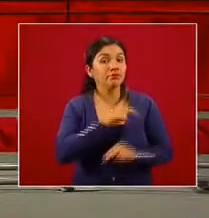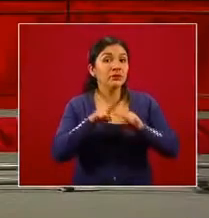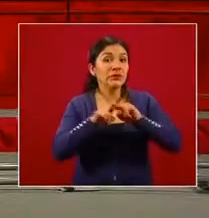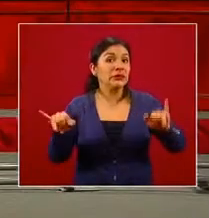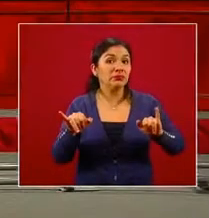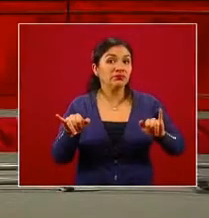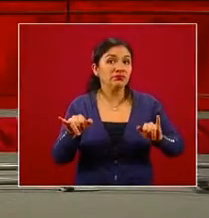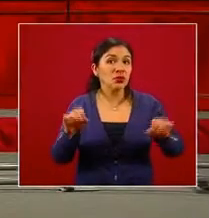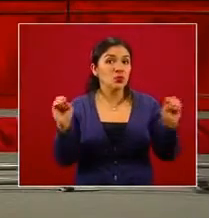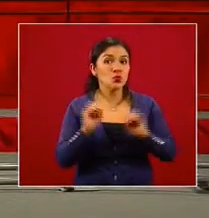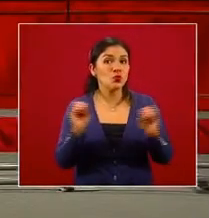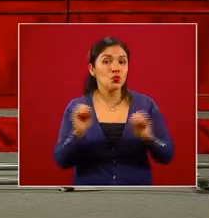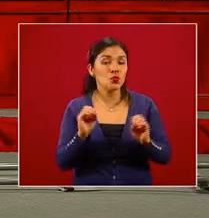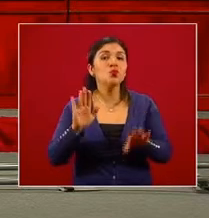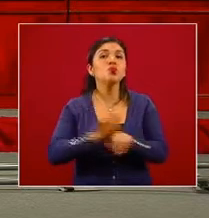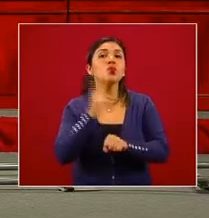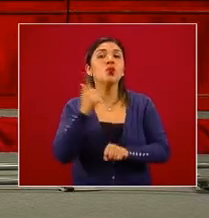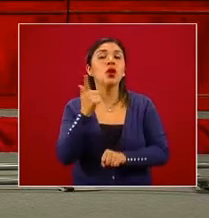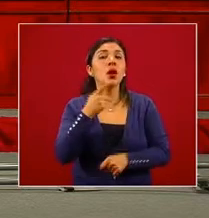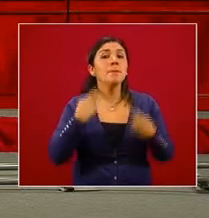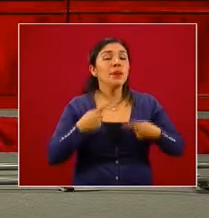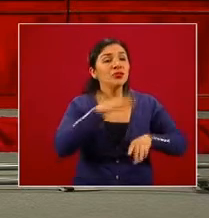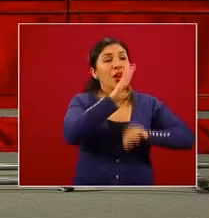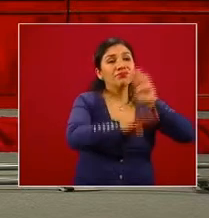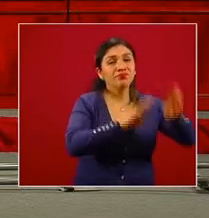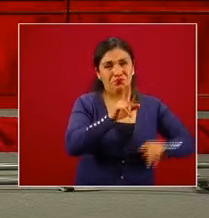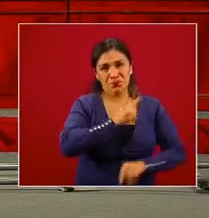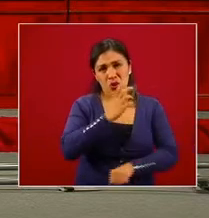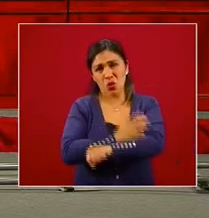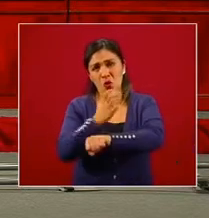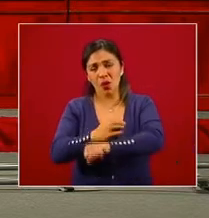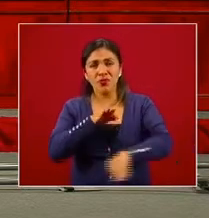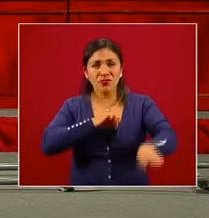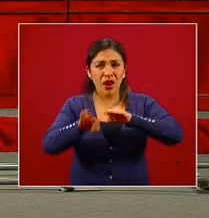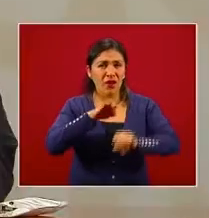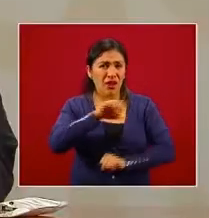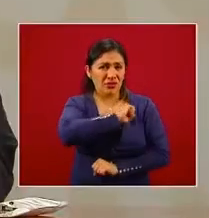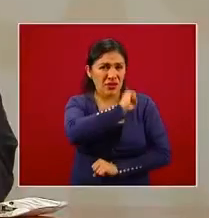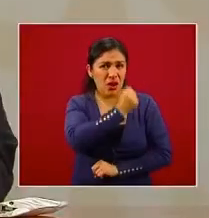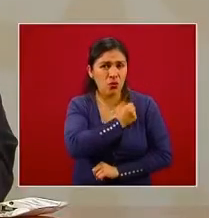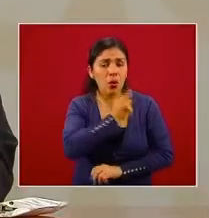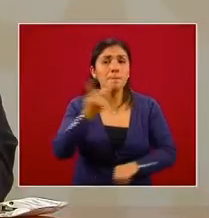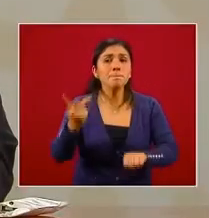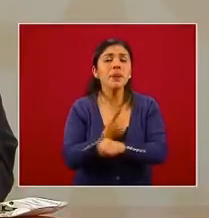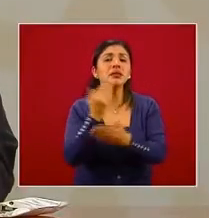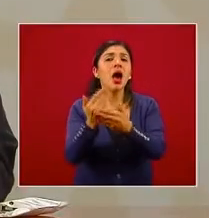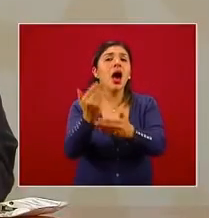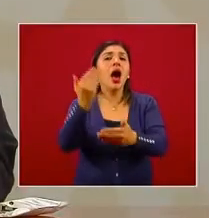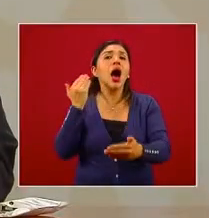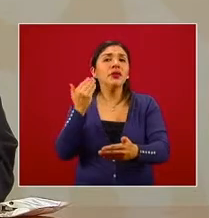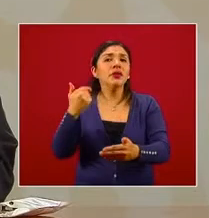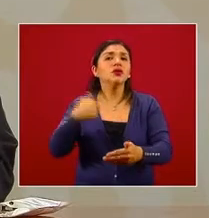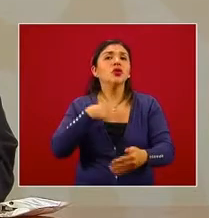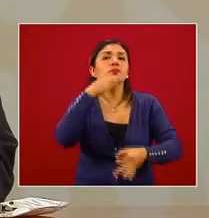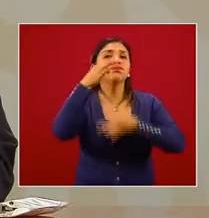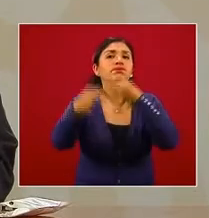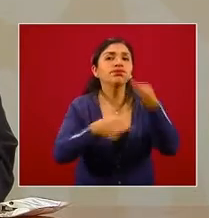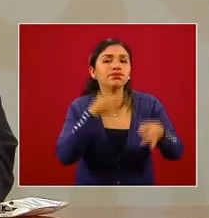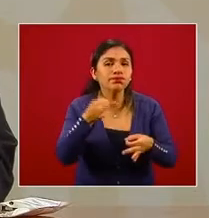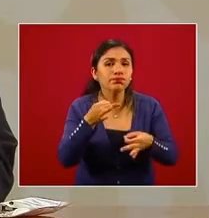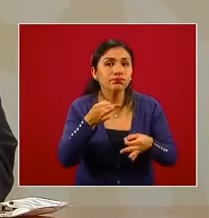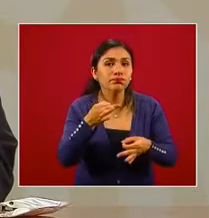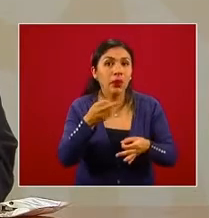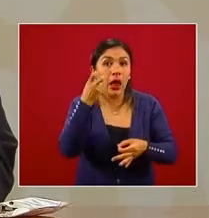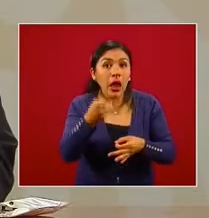I'm sorry, unfortunately, not even one person has asked for that yet, has applied for it yet. Our healthcare professionals who